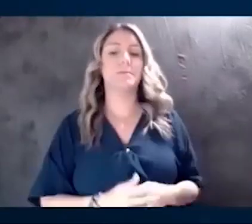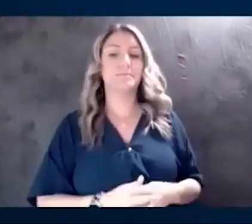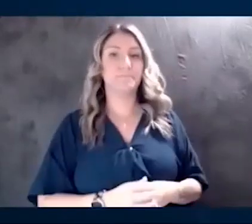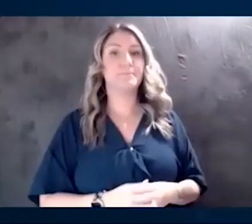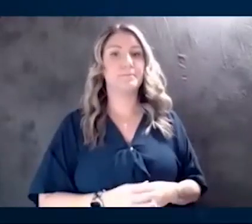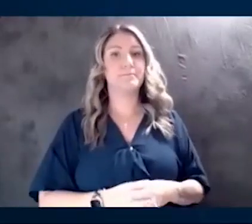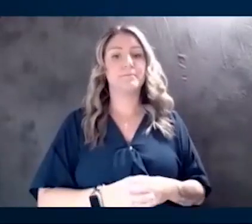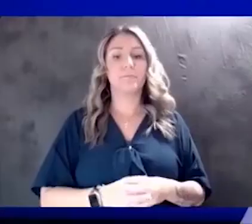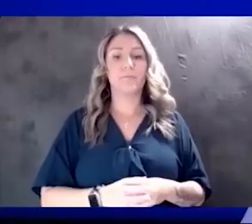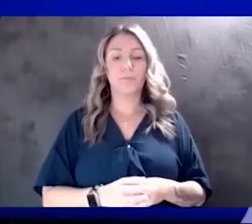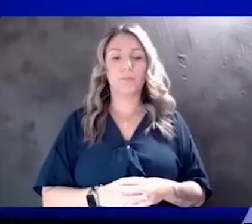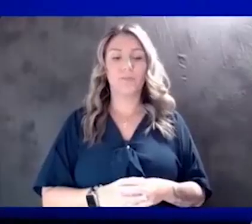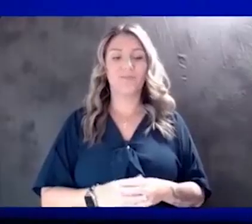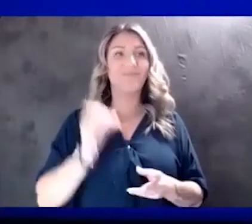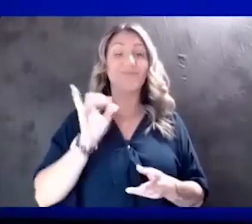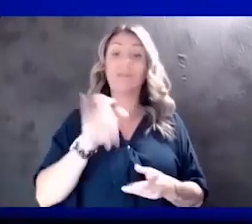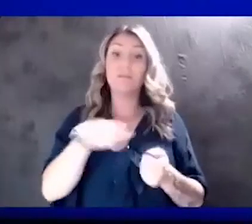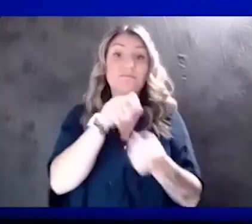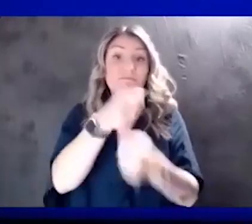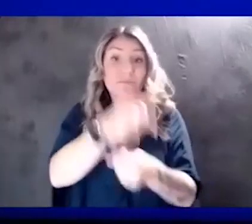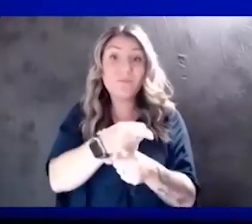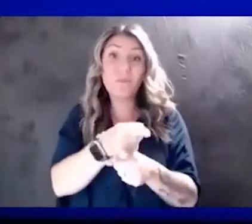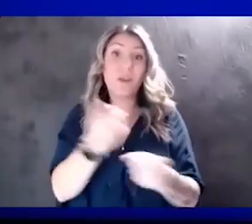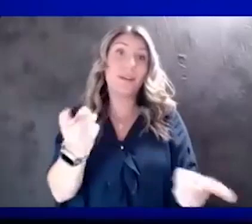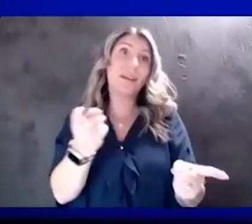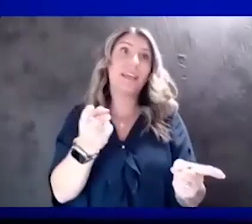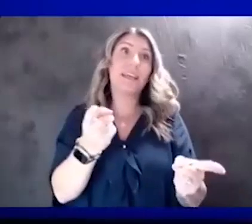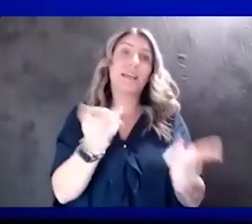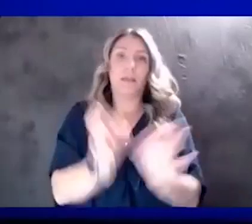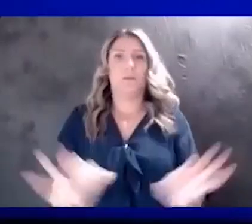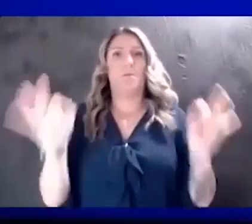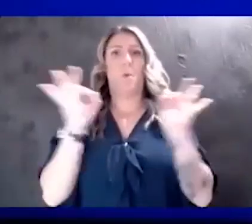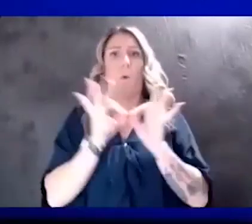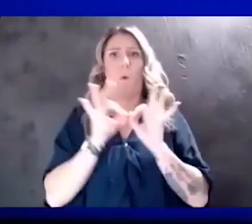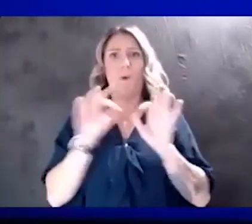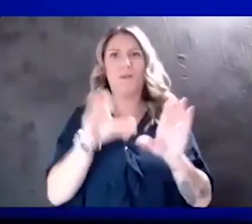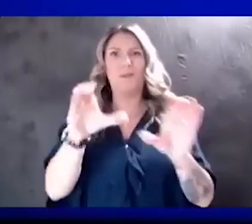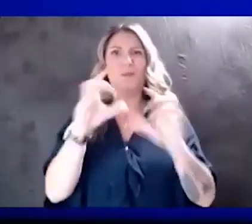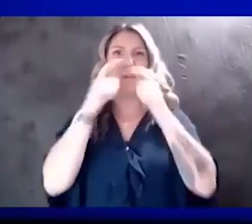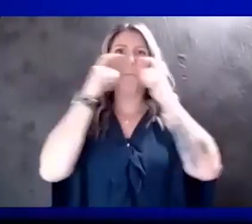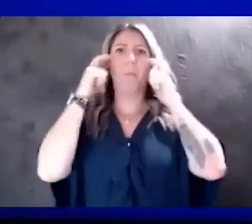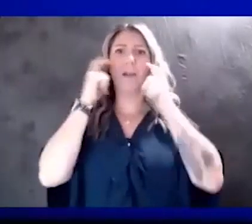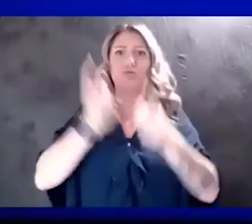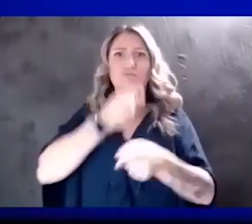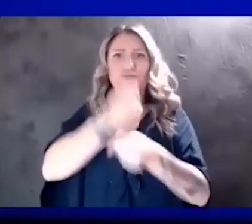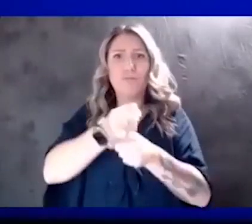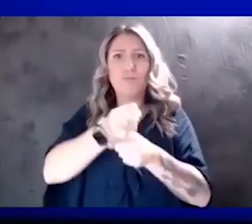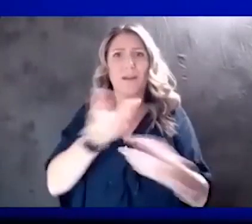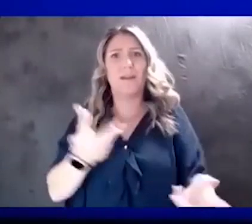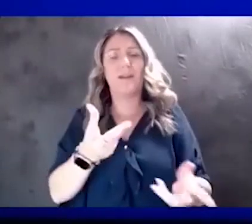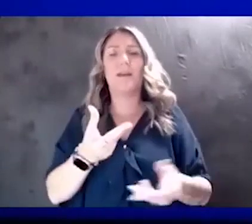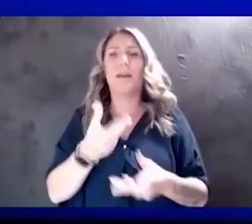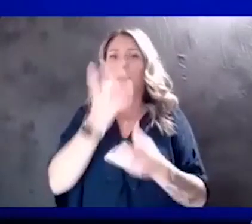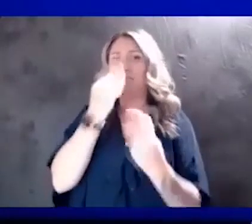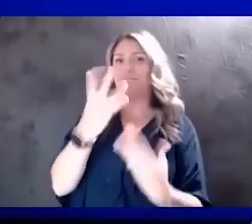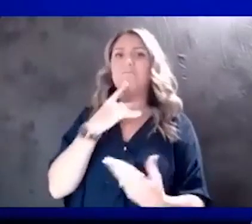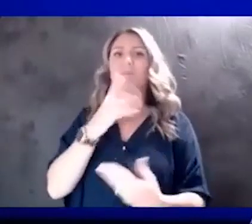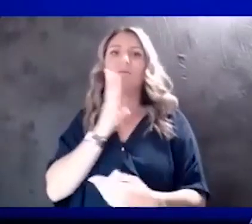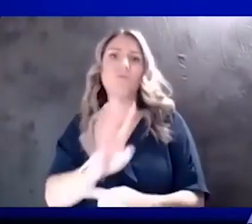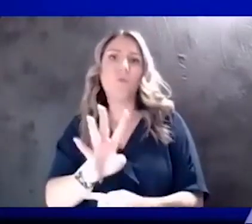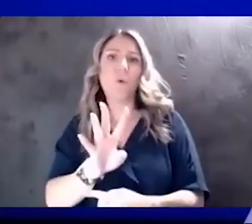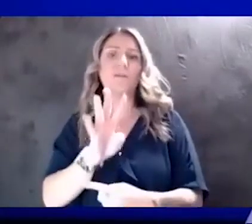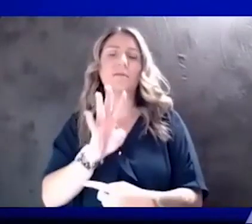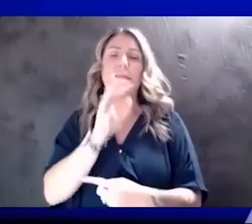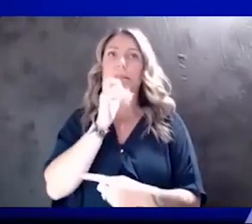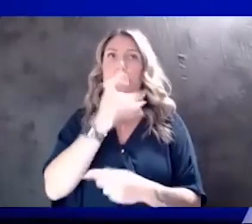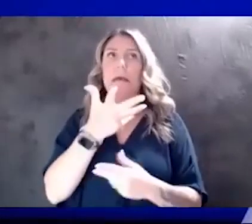that's exactly right. It does matter so much that you do it correctly, but I'll tell you this. I have a 4-year-old and a not quite 2-year-old, and they're